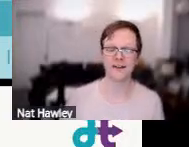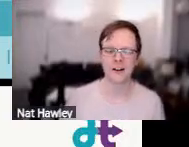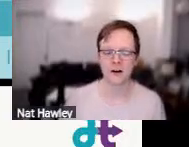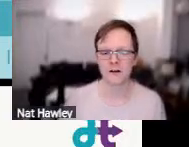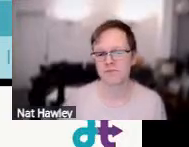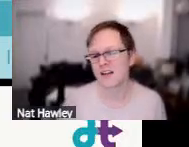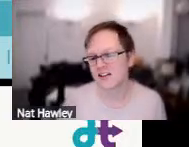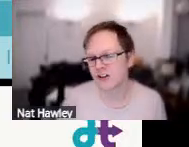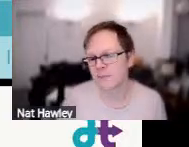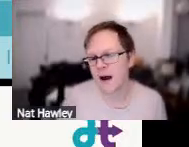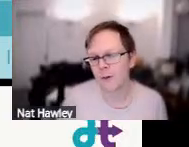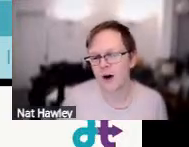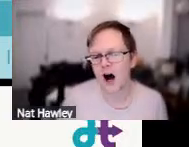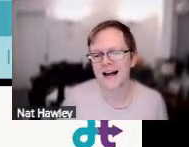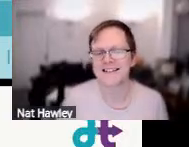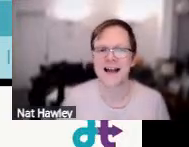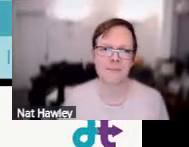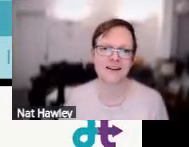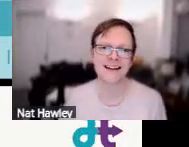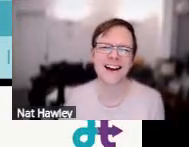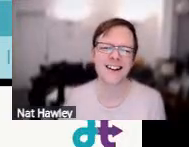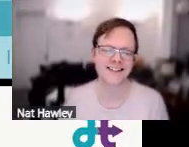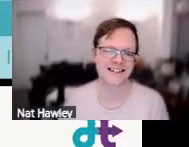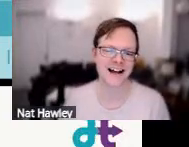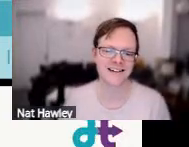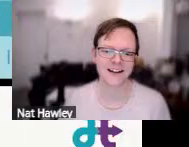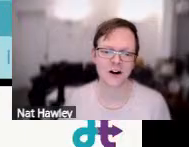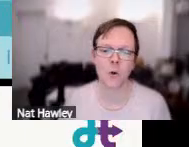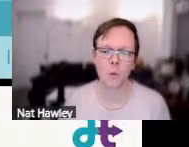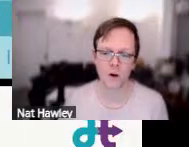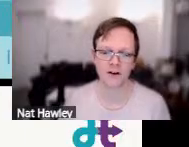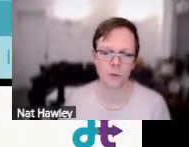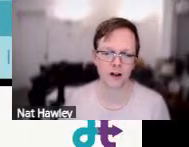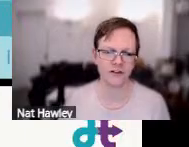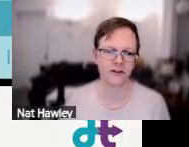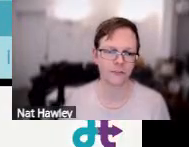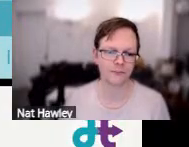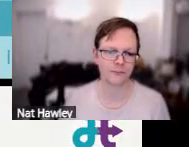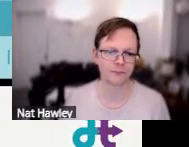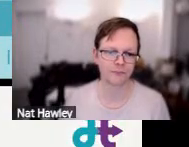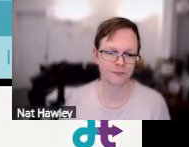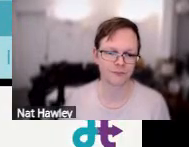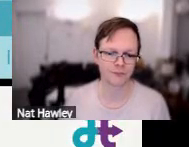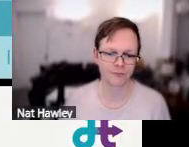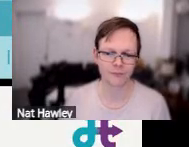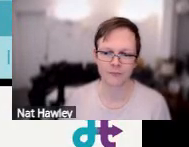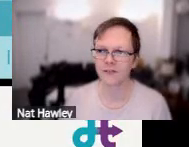learned? It's just about adapting and understanding one-to-ones.